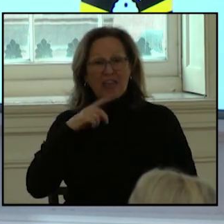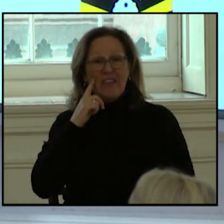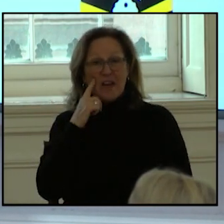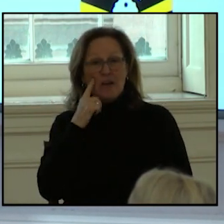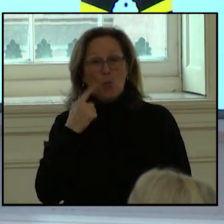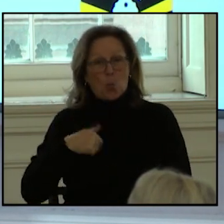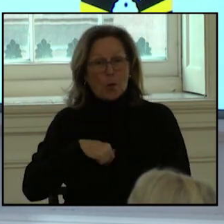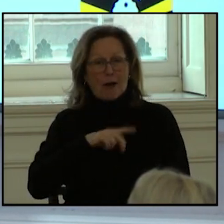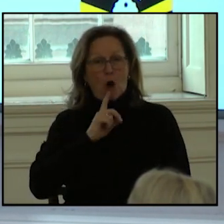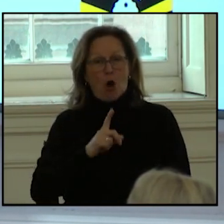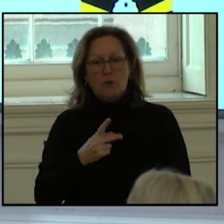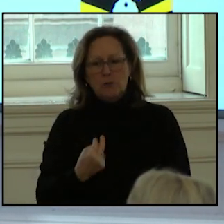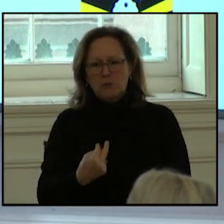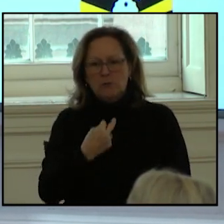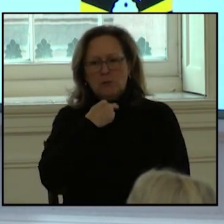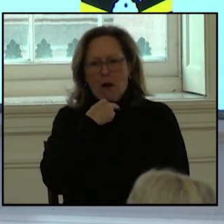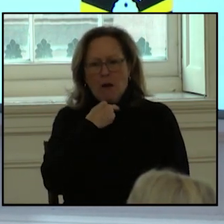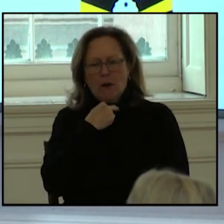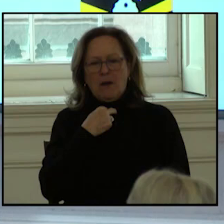a